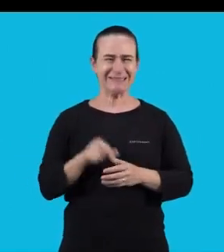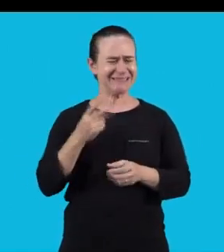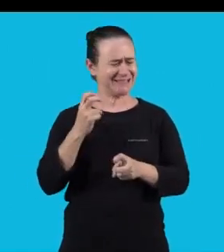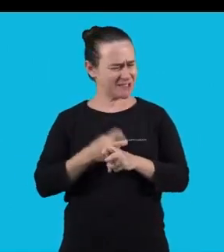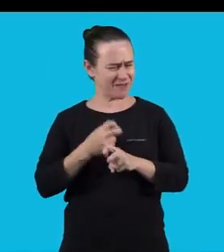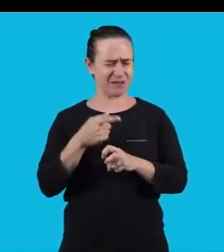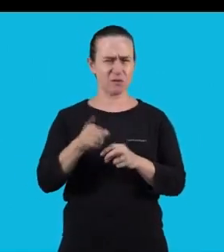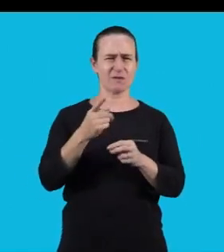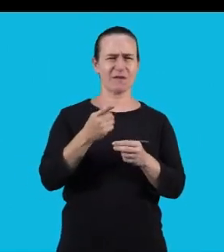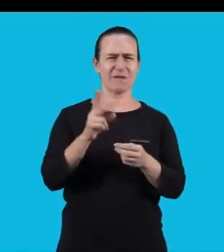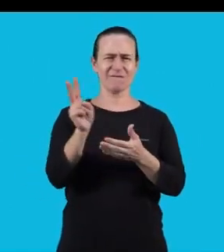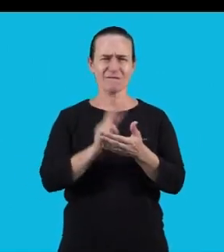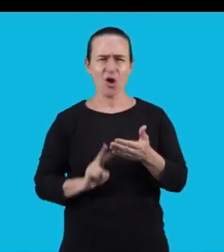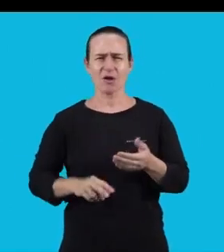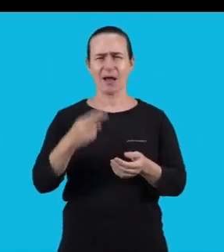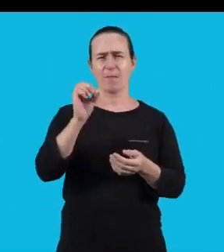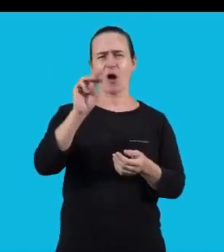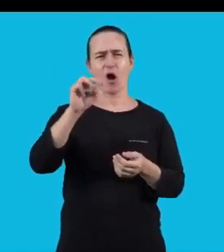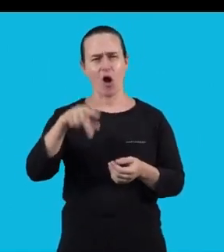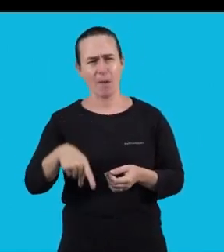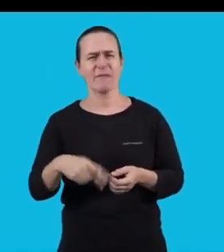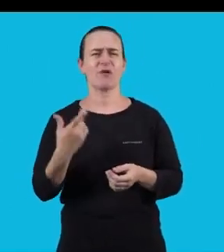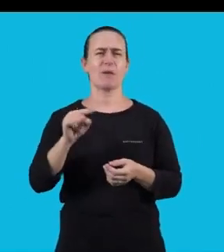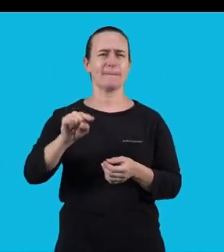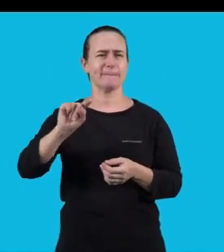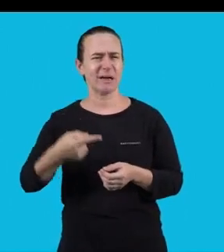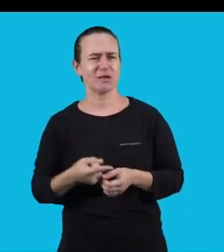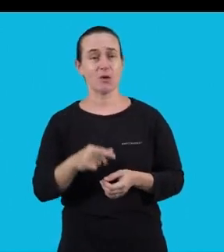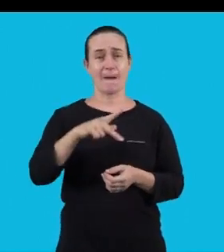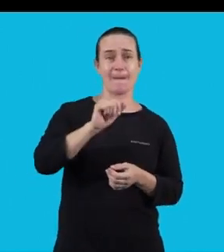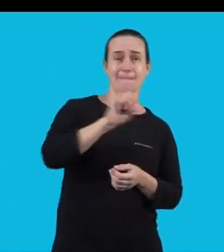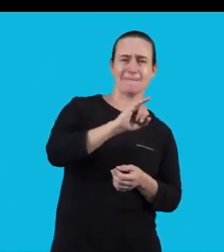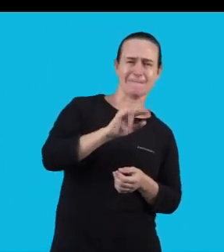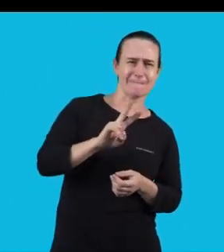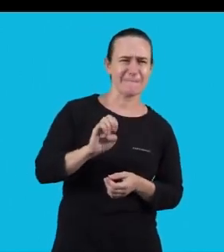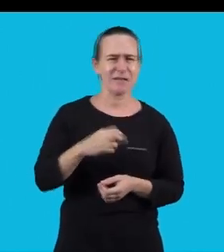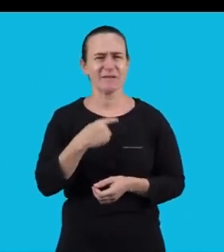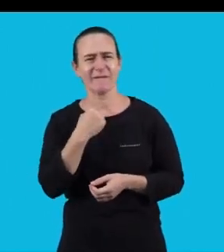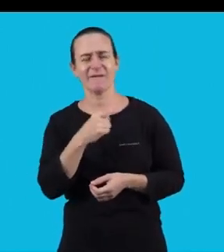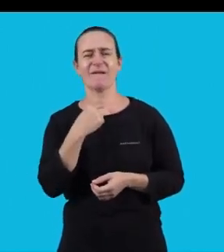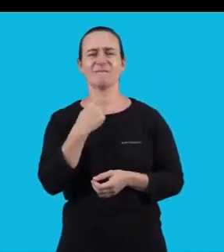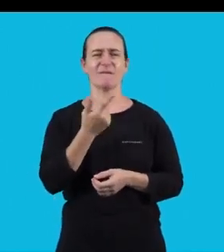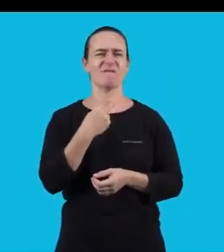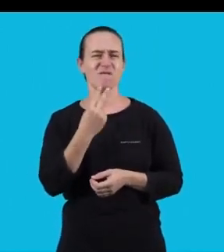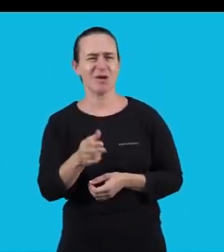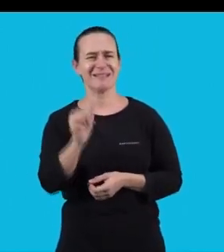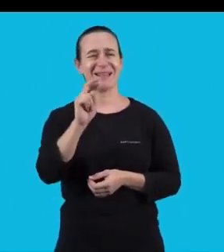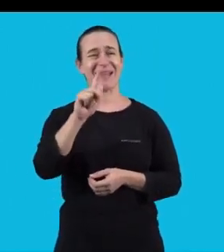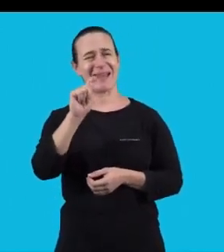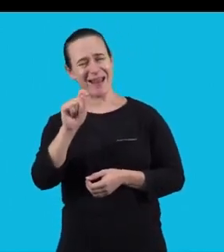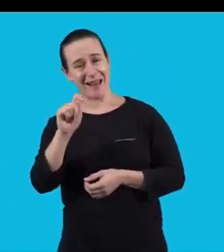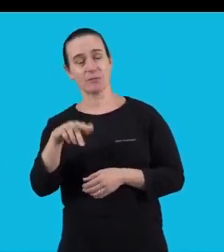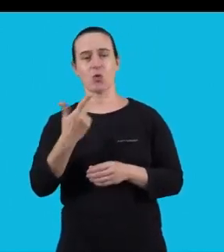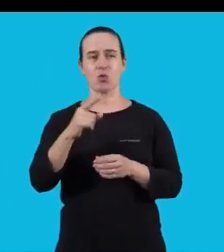vocabulary, homophones, punctuation, passive voice, antonyms, and speech conversion. And of course, not applying